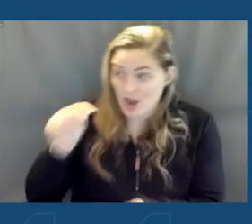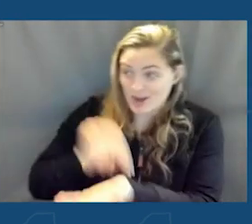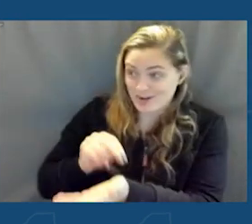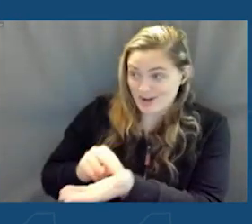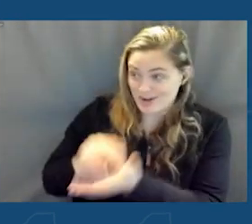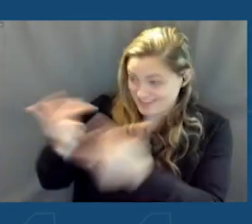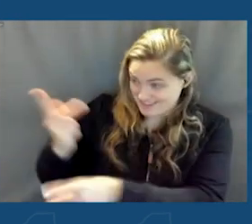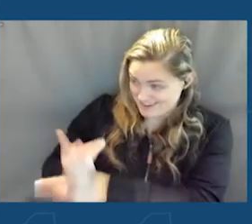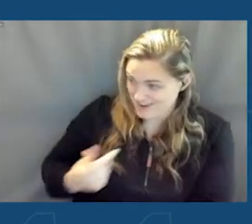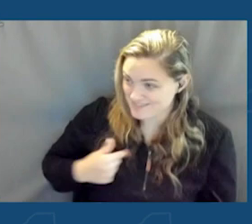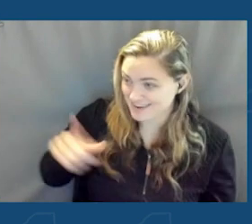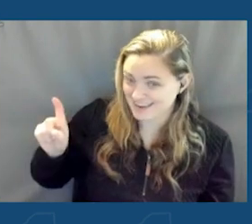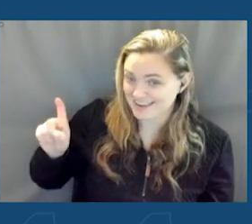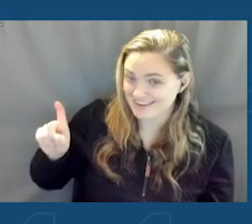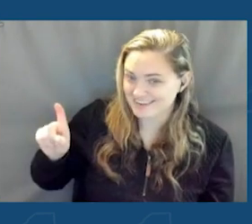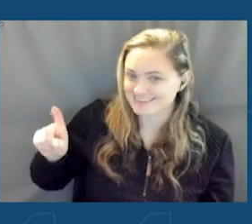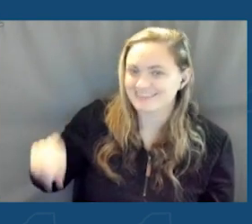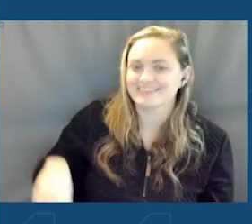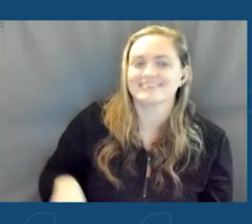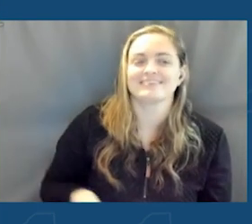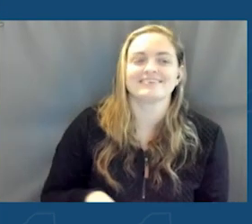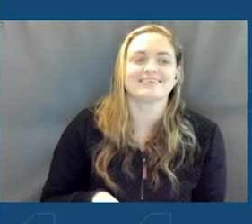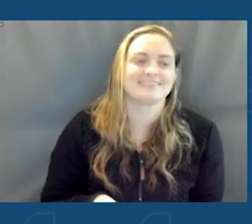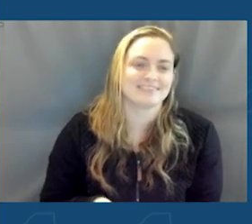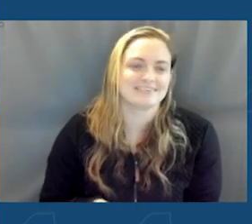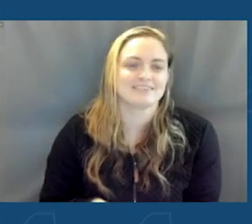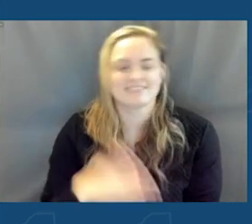of me? All right.